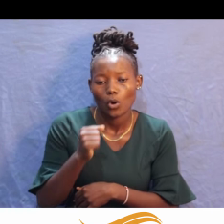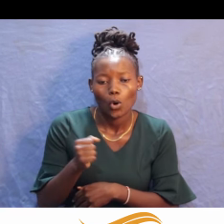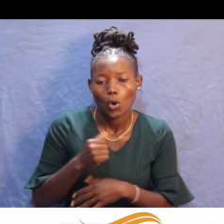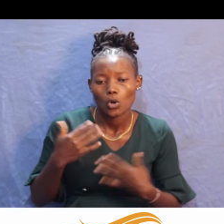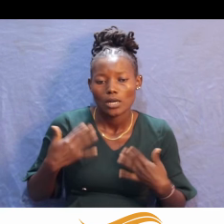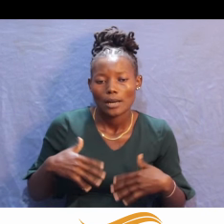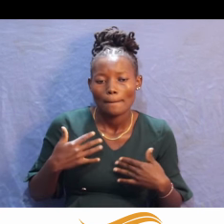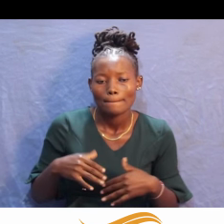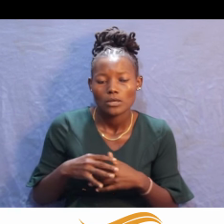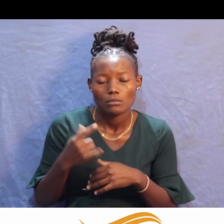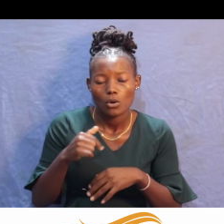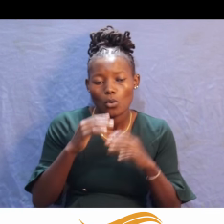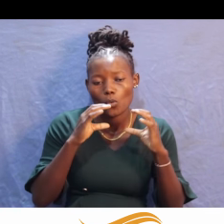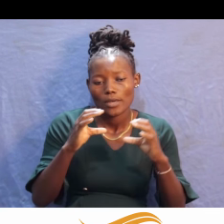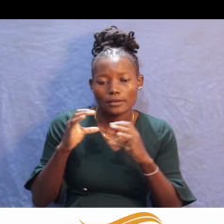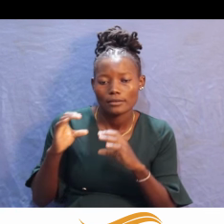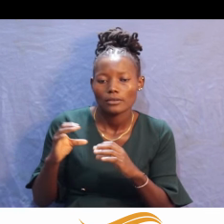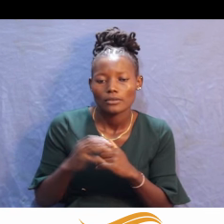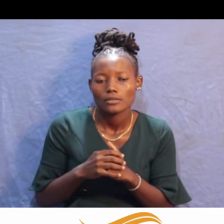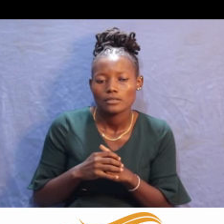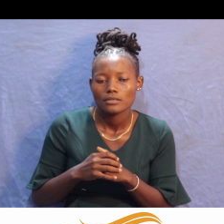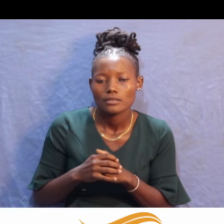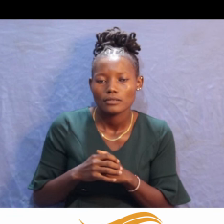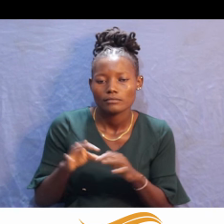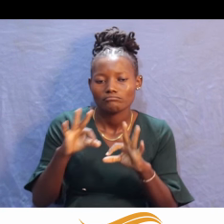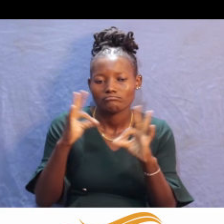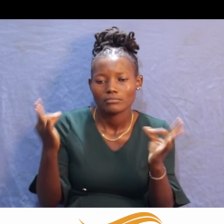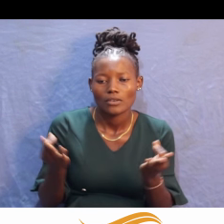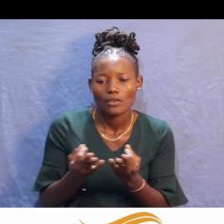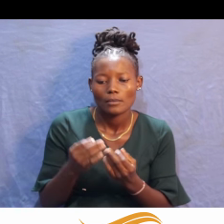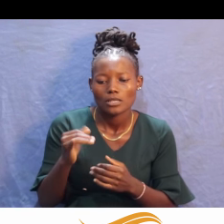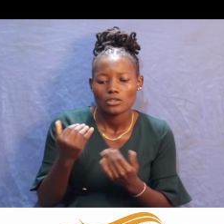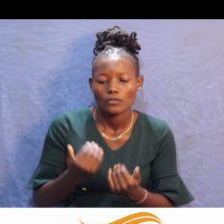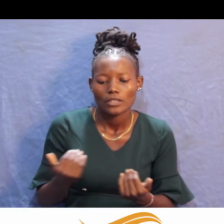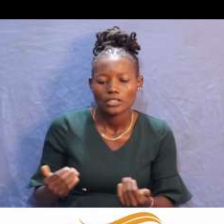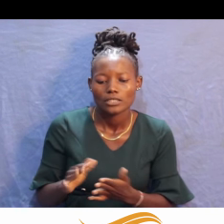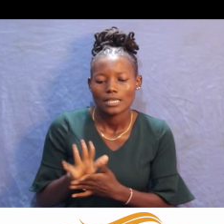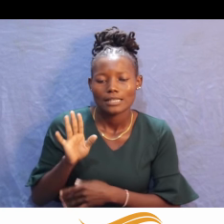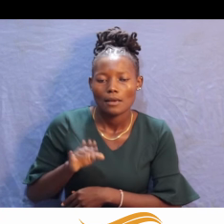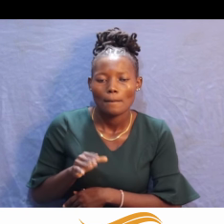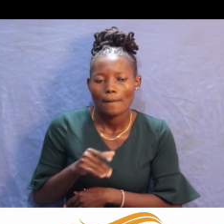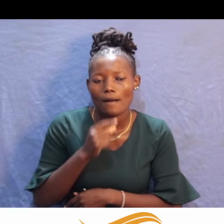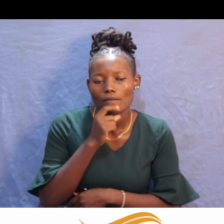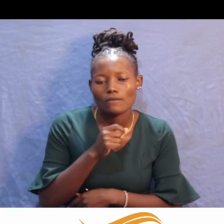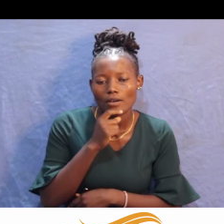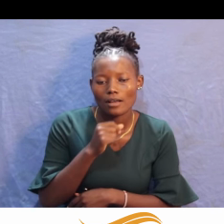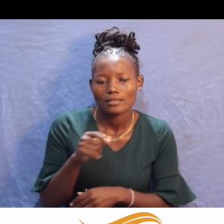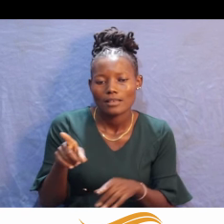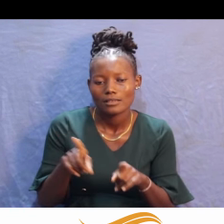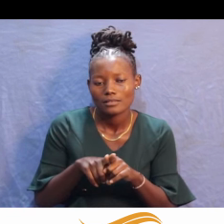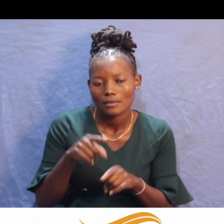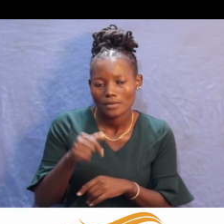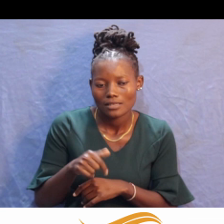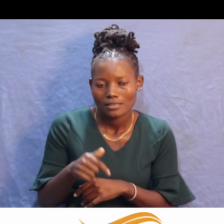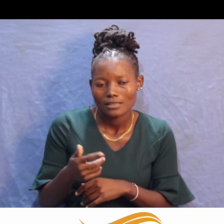the kids that you're coaching. The families of these kids you're coaching, the moms and dads and brothers and sisters might be